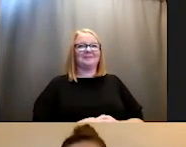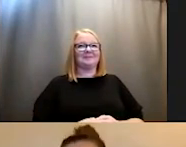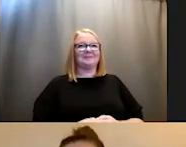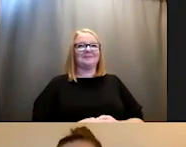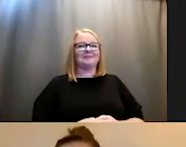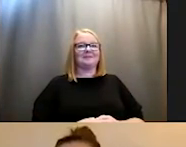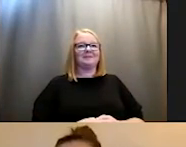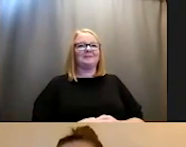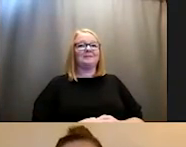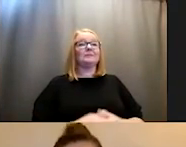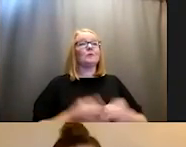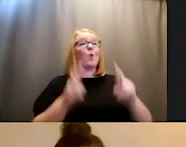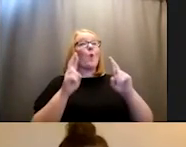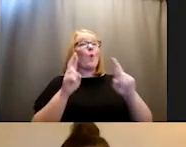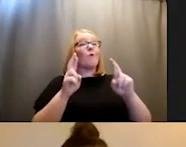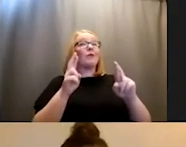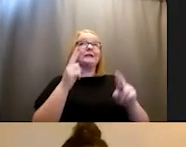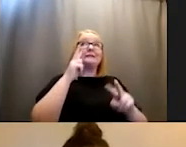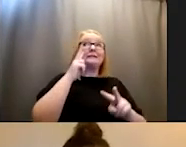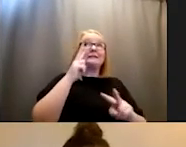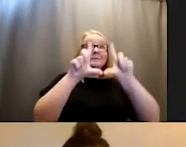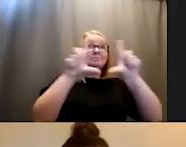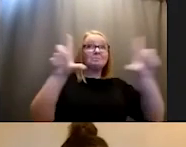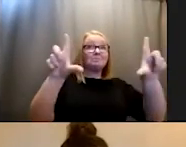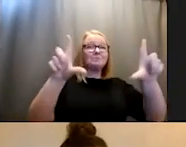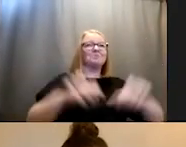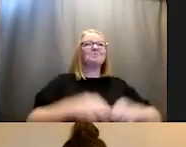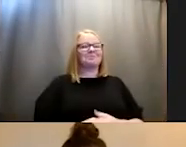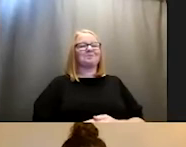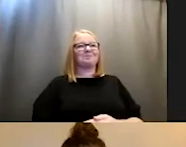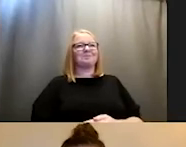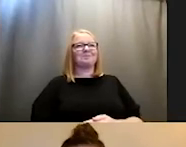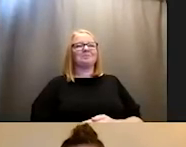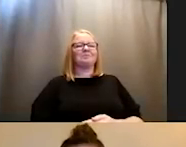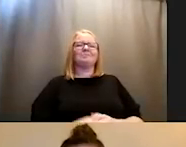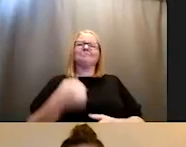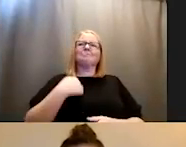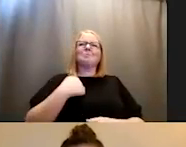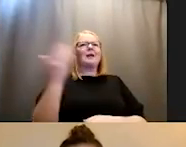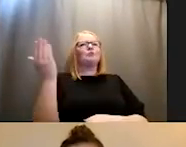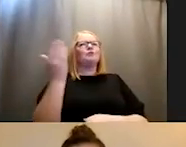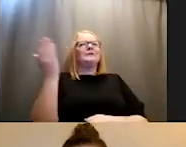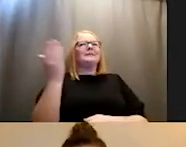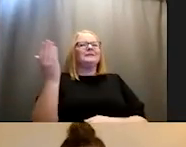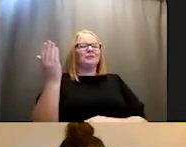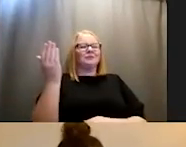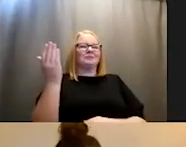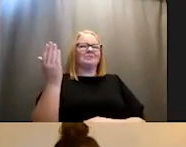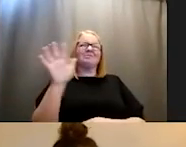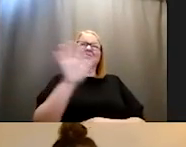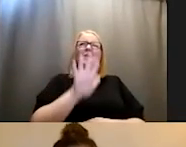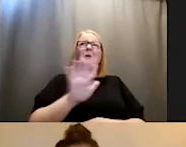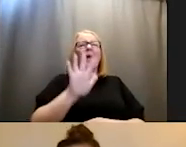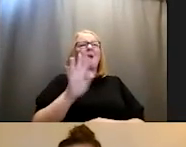There we go. Hopefully you can all see that. So yeah, I'm going to be giving a presentation which will be roughly 40